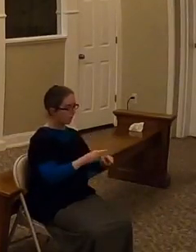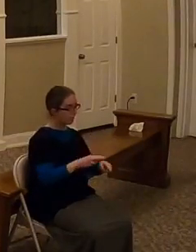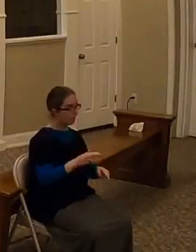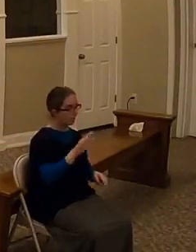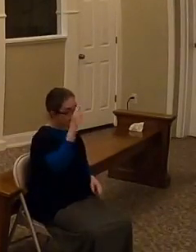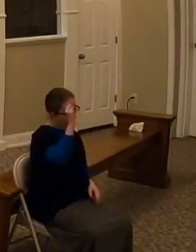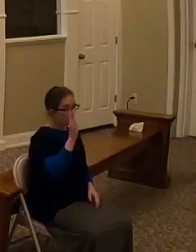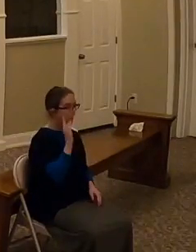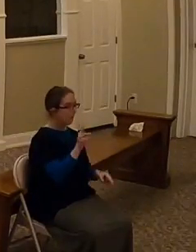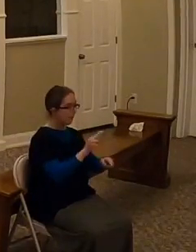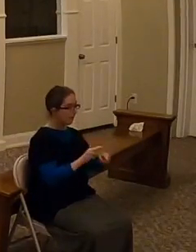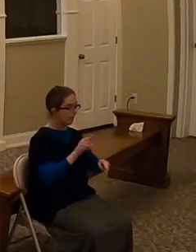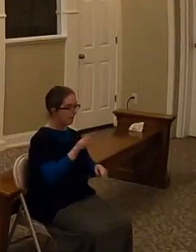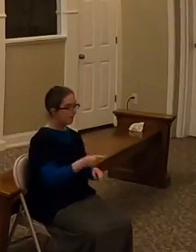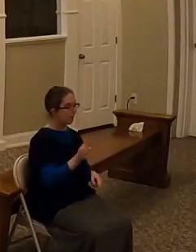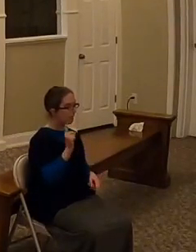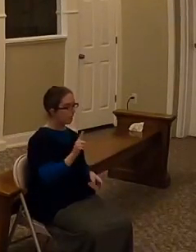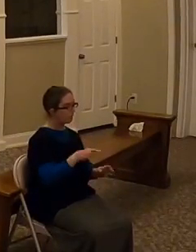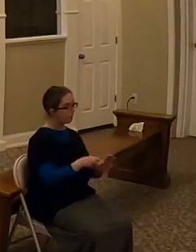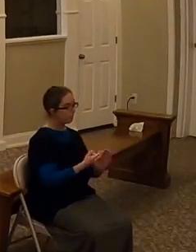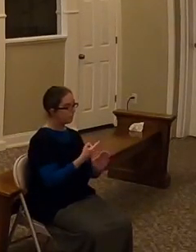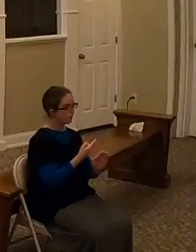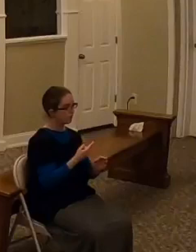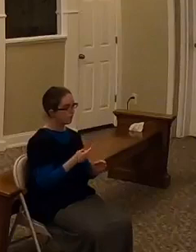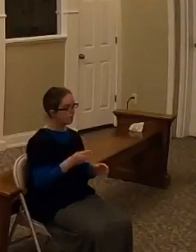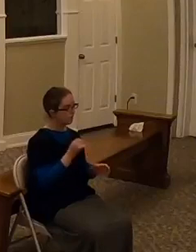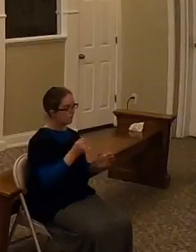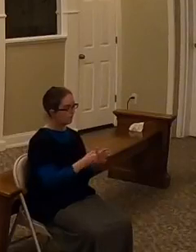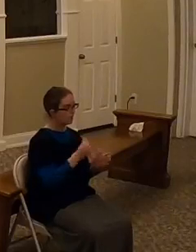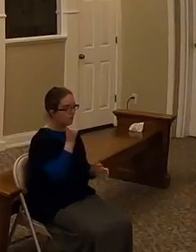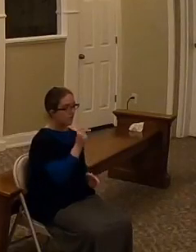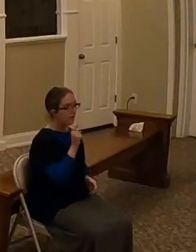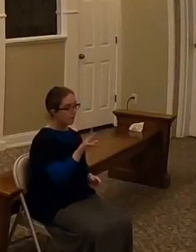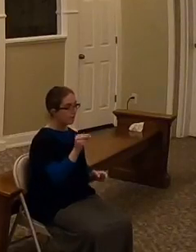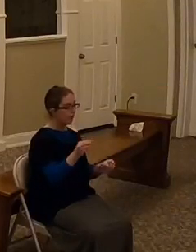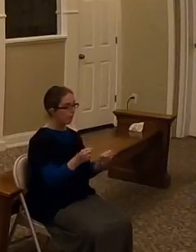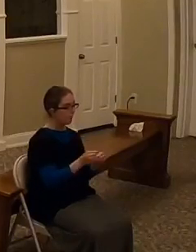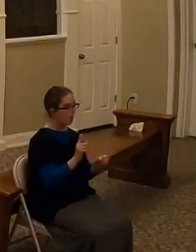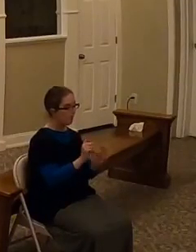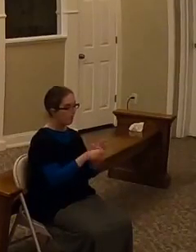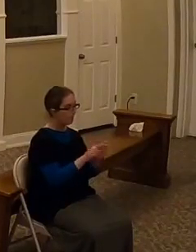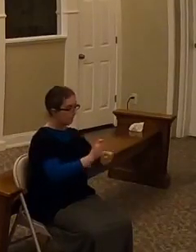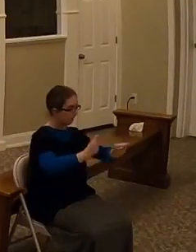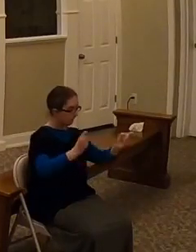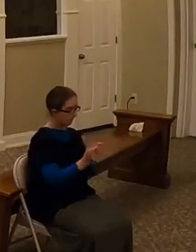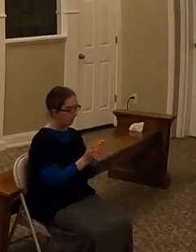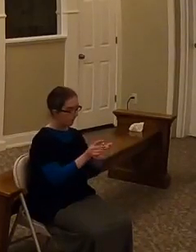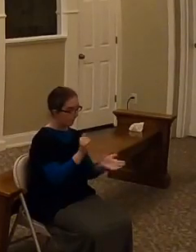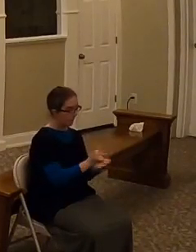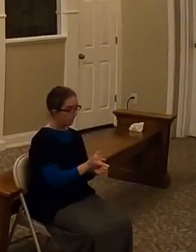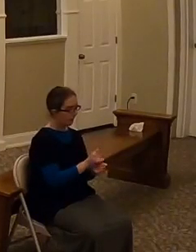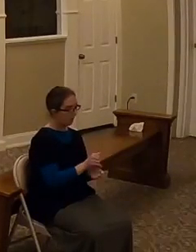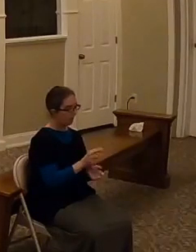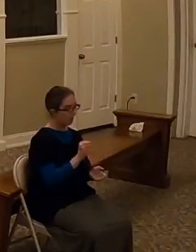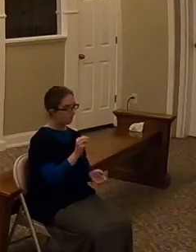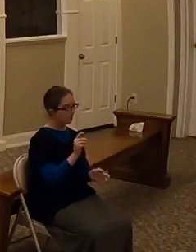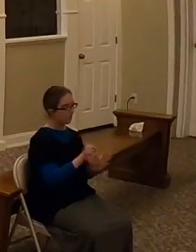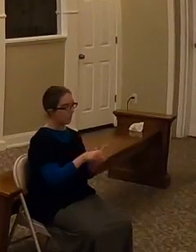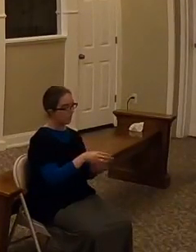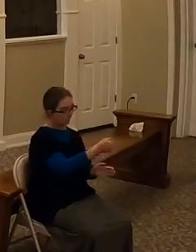you. And once he starts using you, it ain't you no more. The moment it becomes you, that's the moment God said, I'm